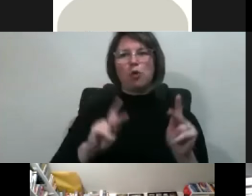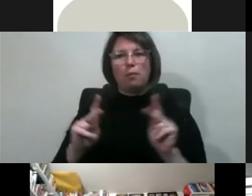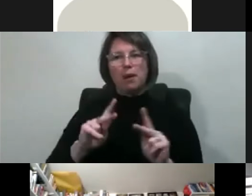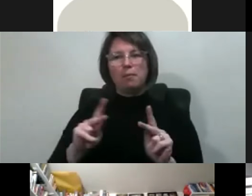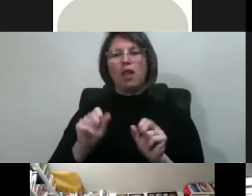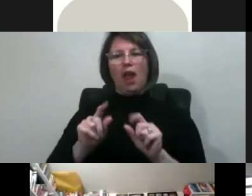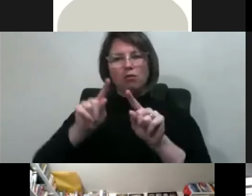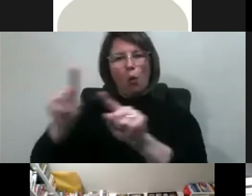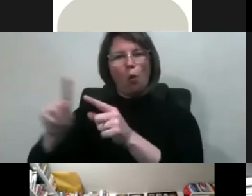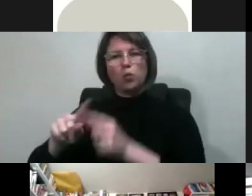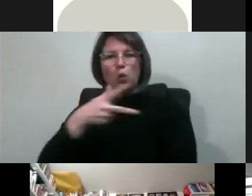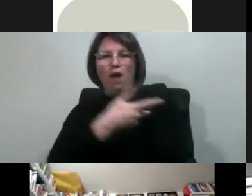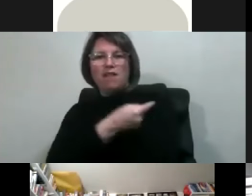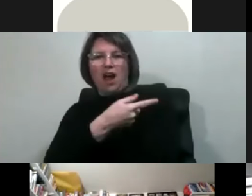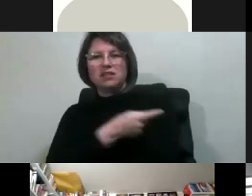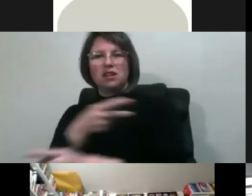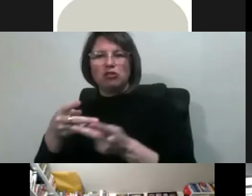get to vaccination sites.